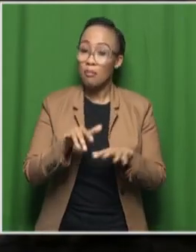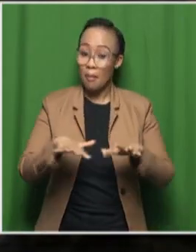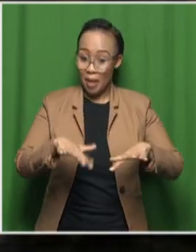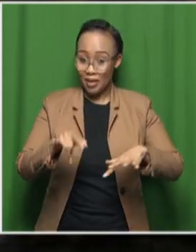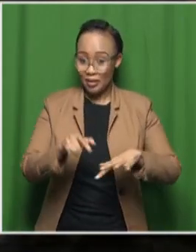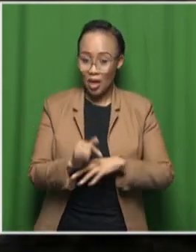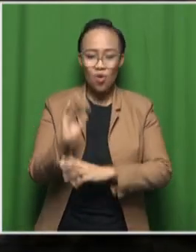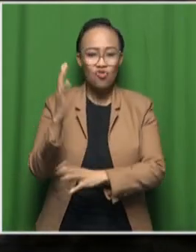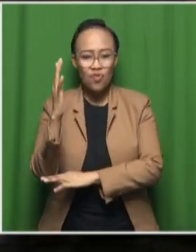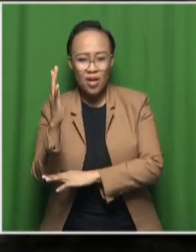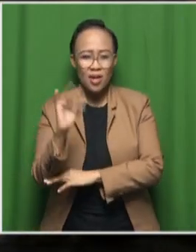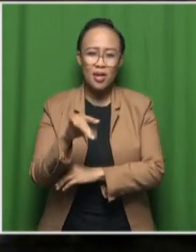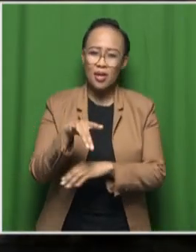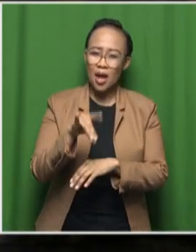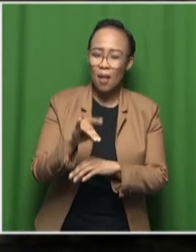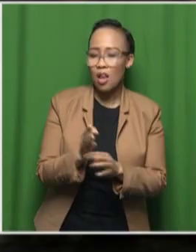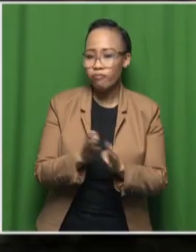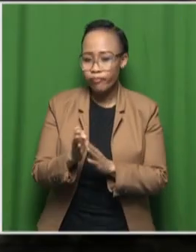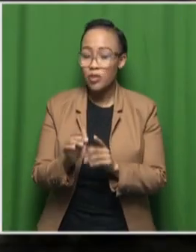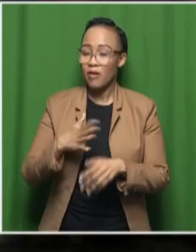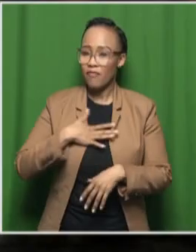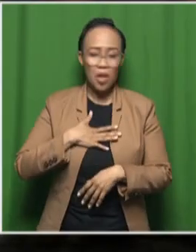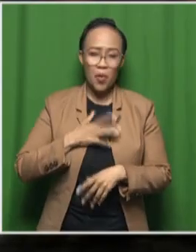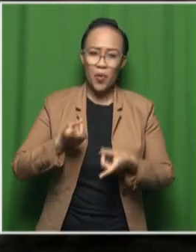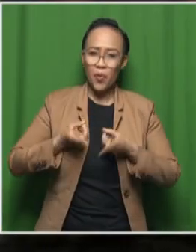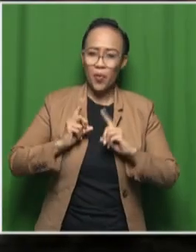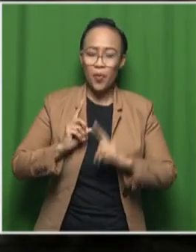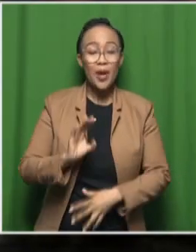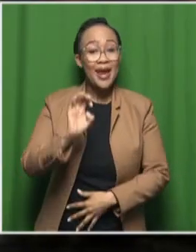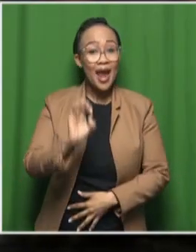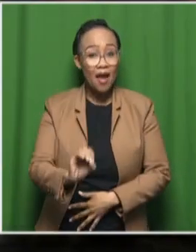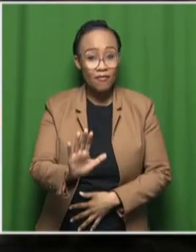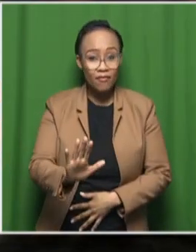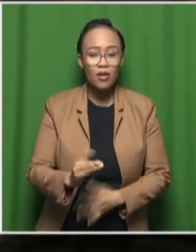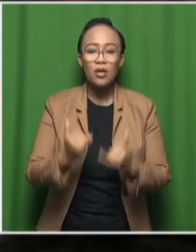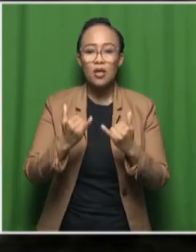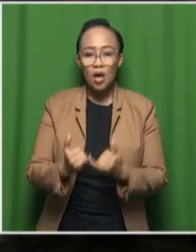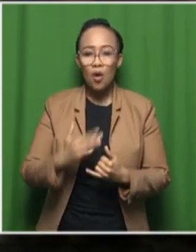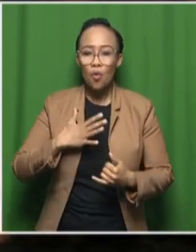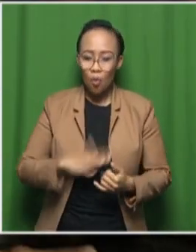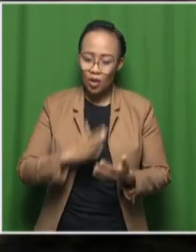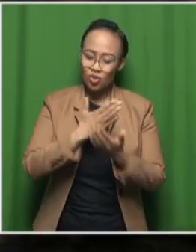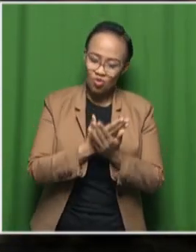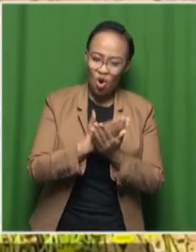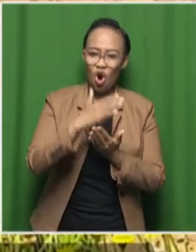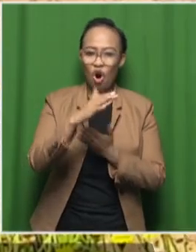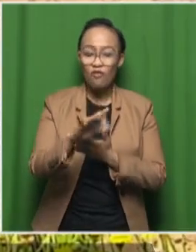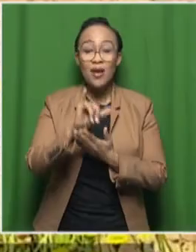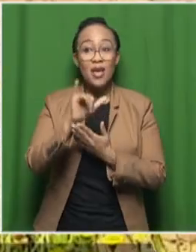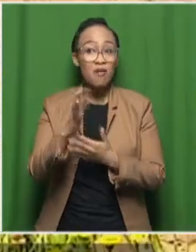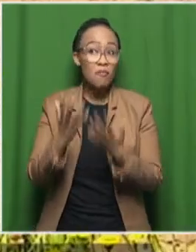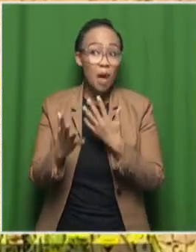now critically endangered. And it will take only one more such event to wipe out the species if there's no